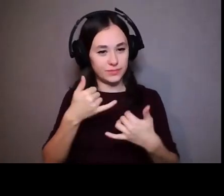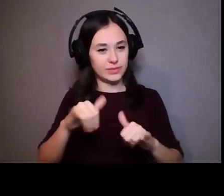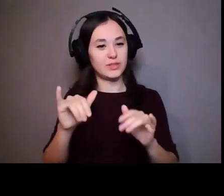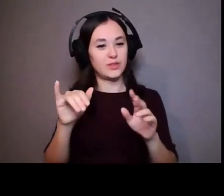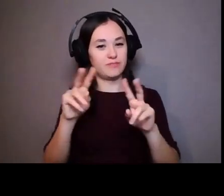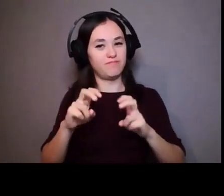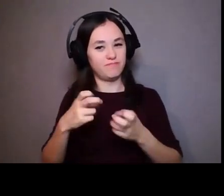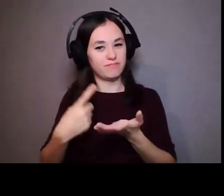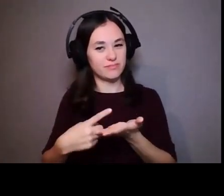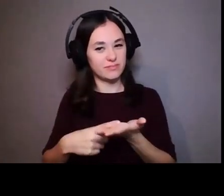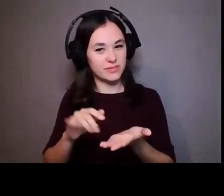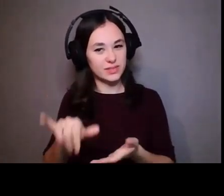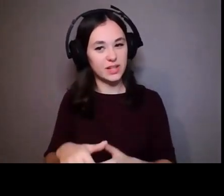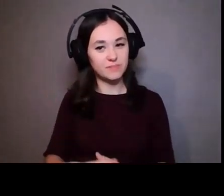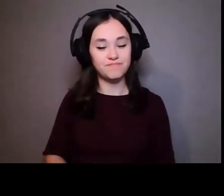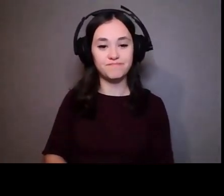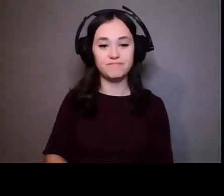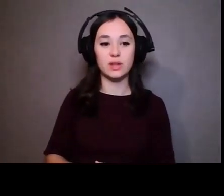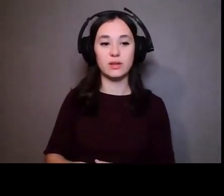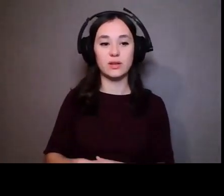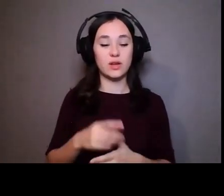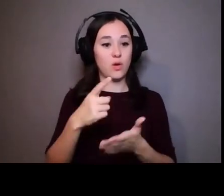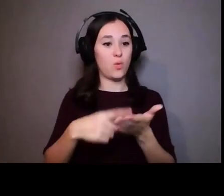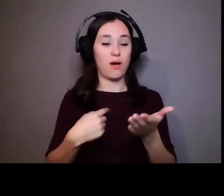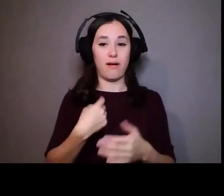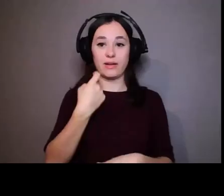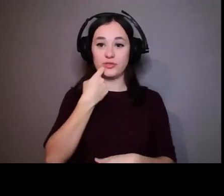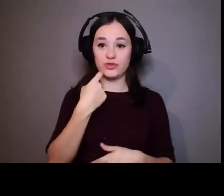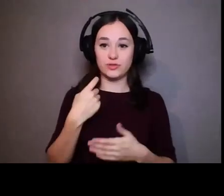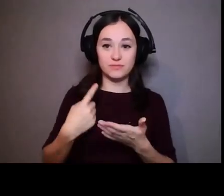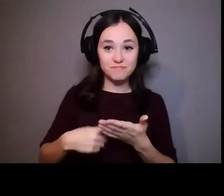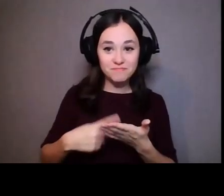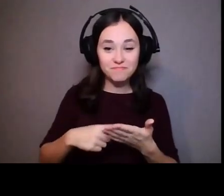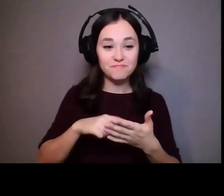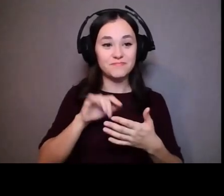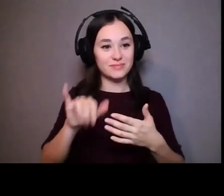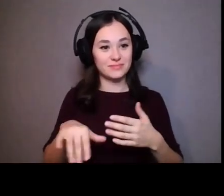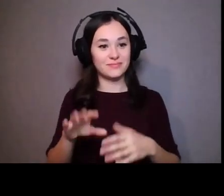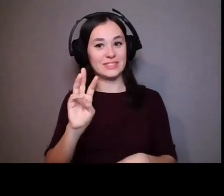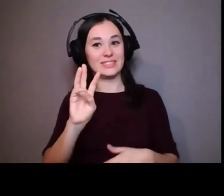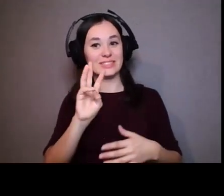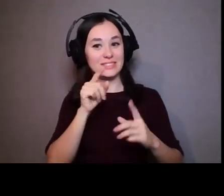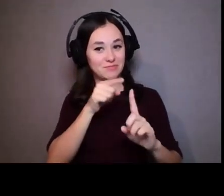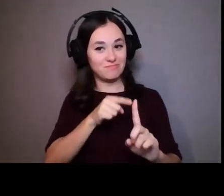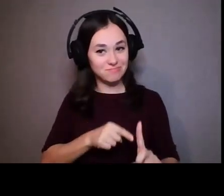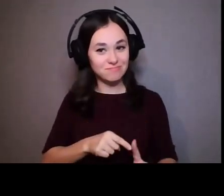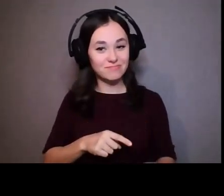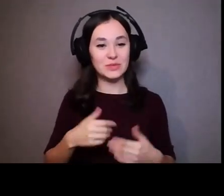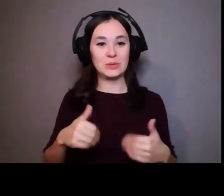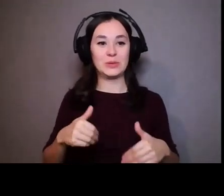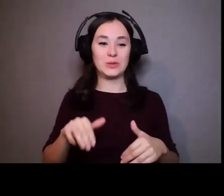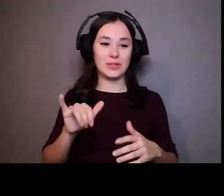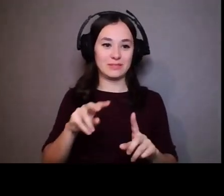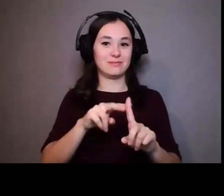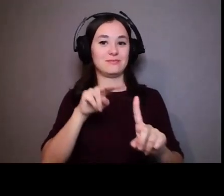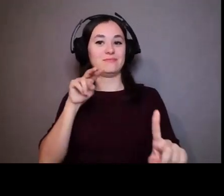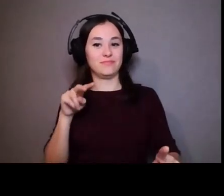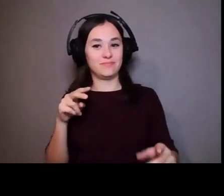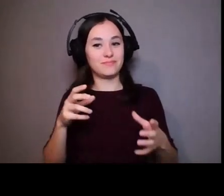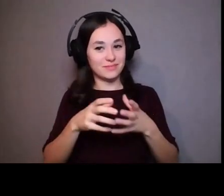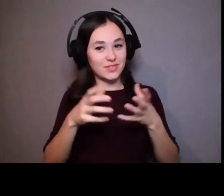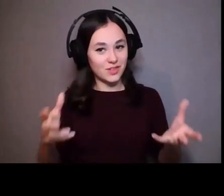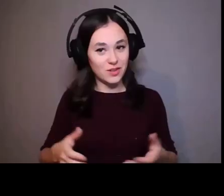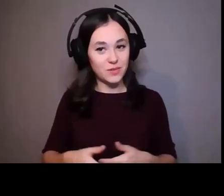I understand that what I've just described are very high level. That's a reflection of where we are in our process. An important part